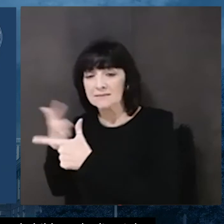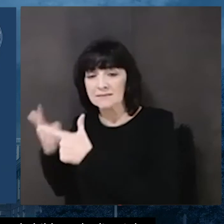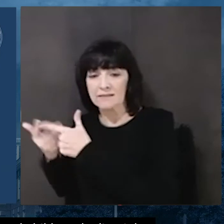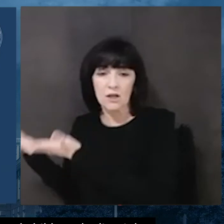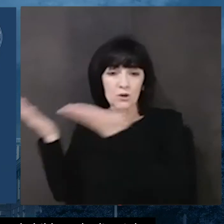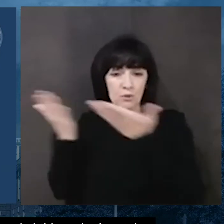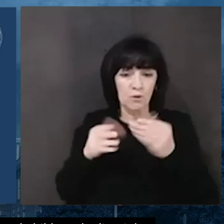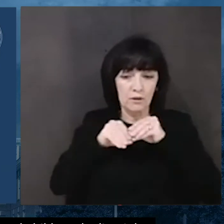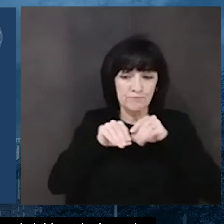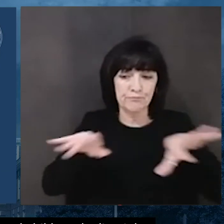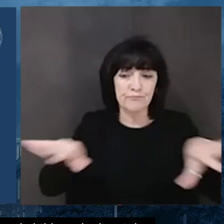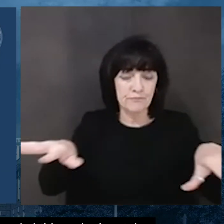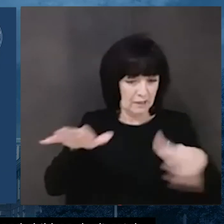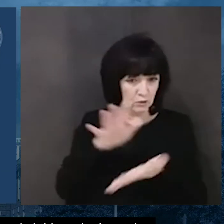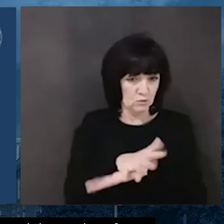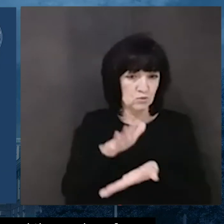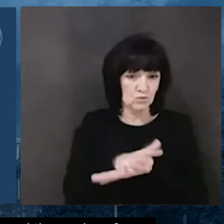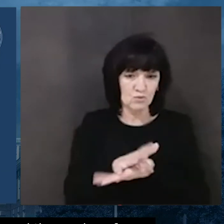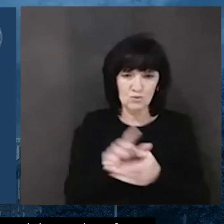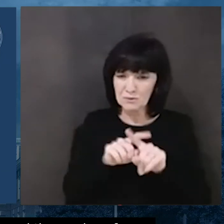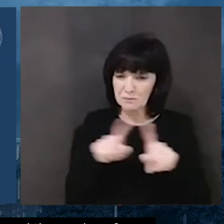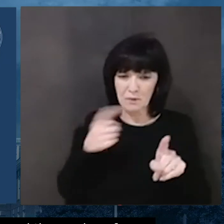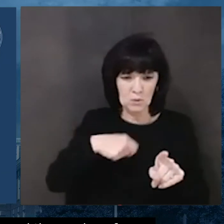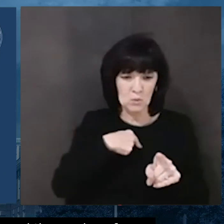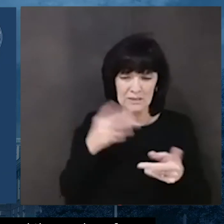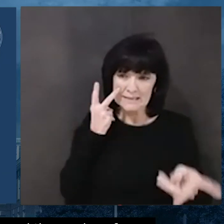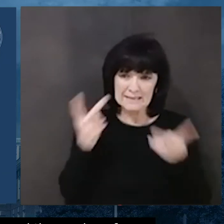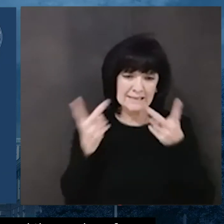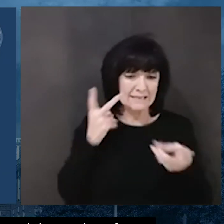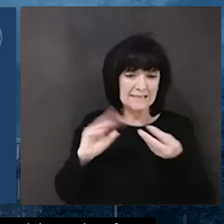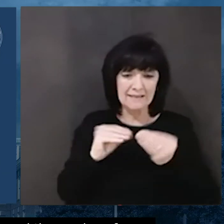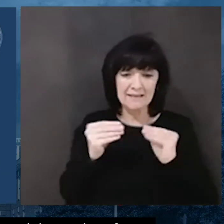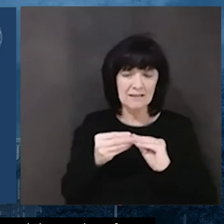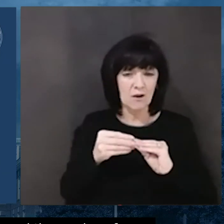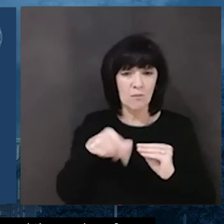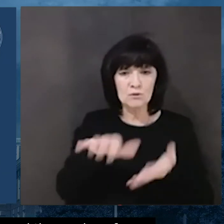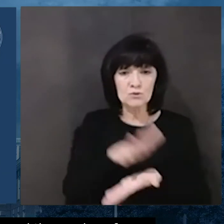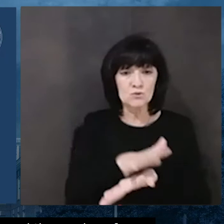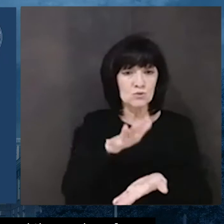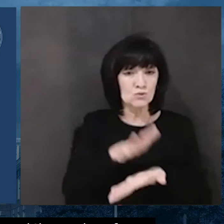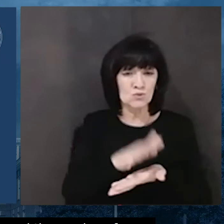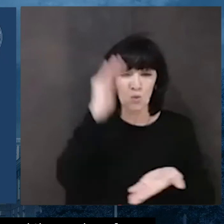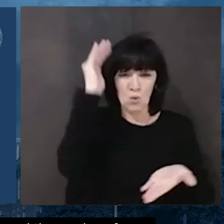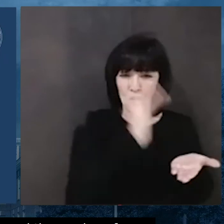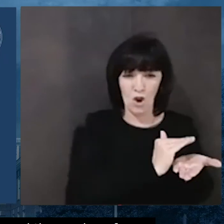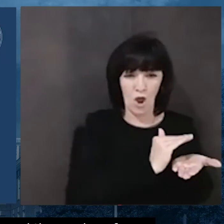schools is comparatively very low compared to other venues.